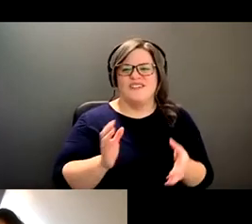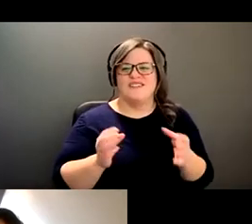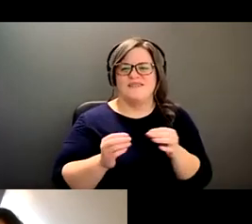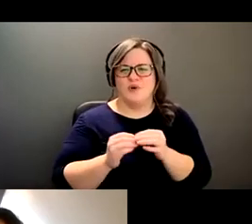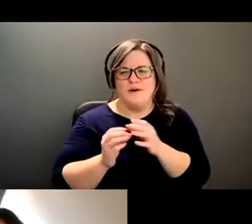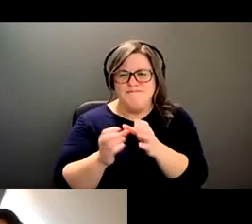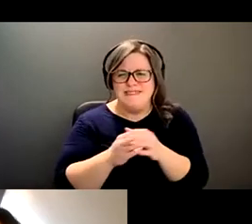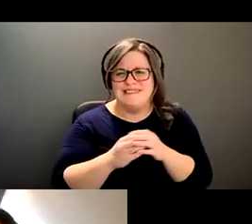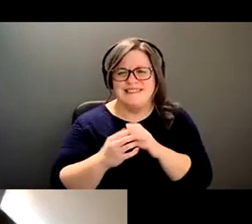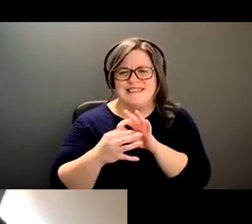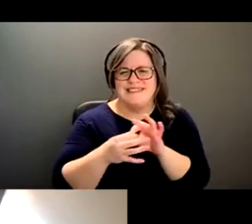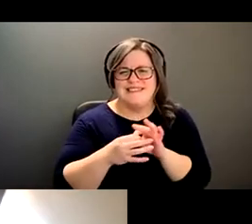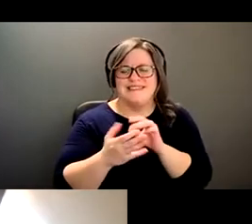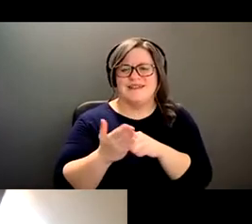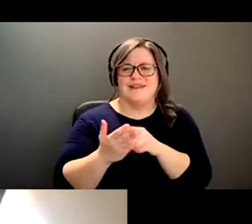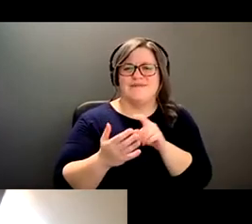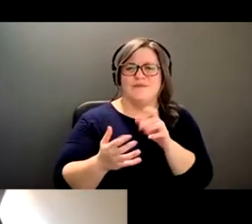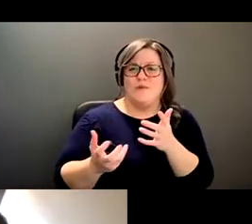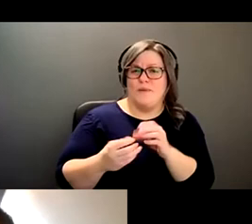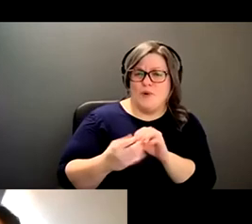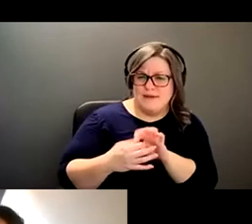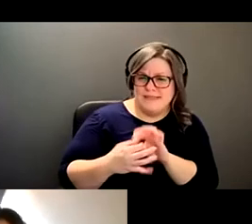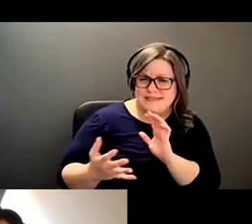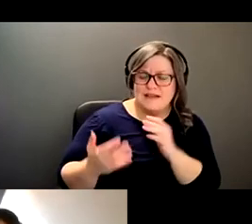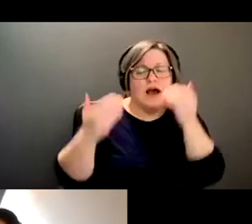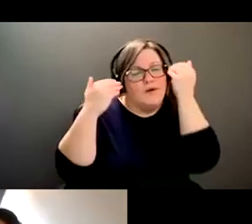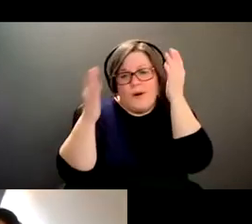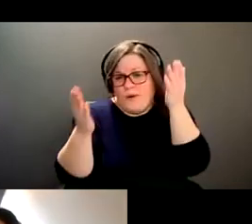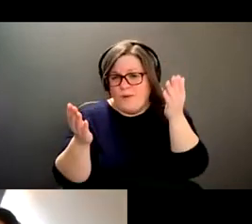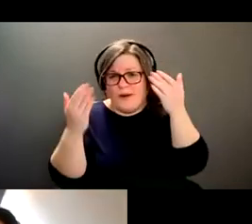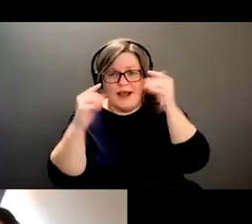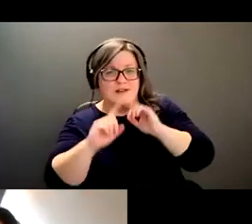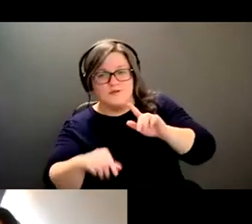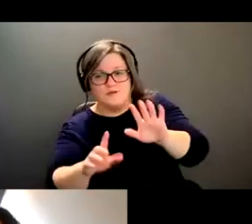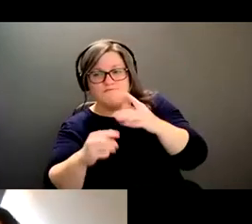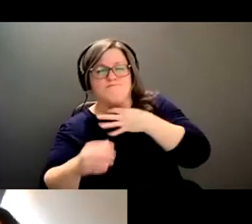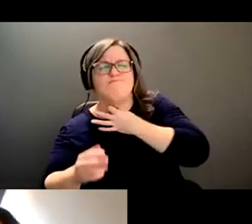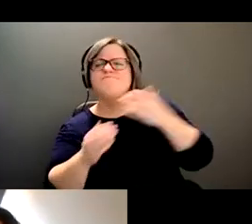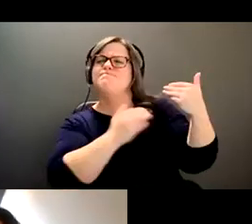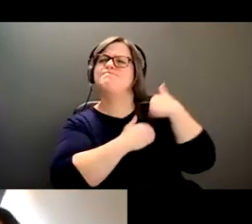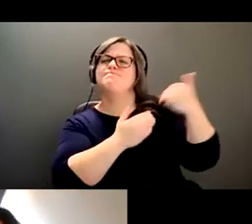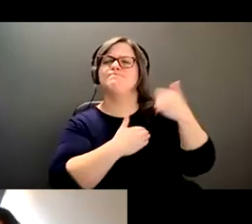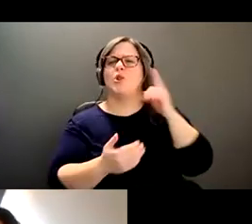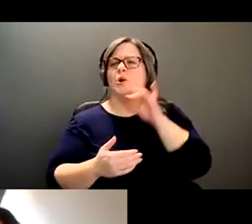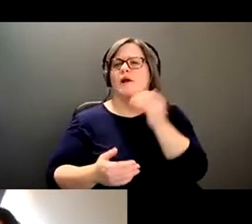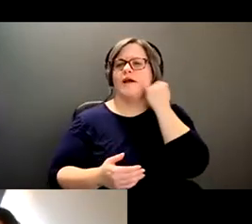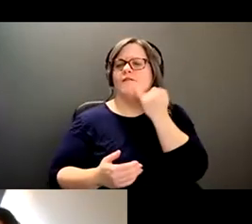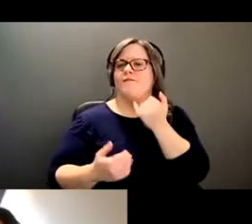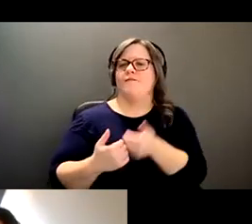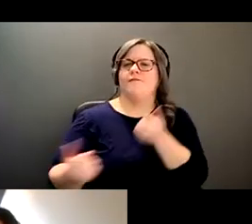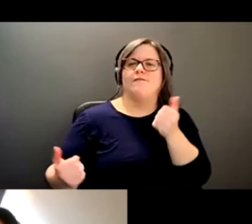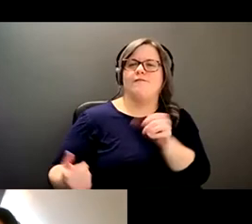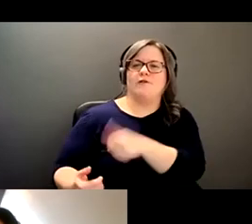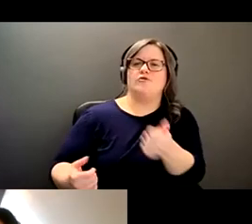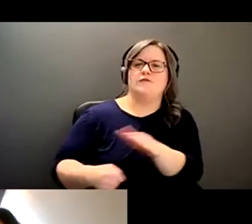you had thoughts, maybe Ammar. Yeah, so that's, I was just thinking about that actually as you're talking. I mean, I think